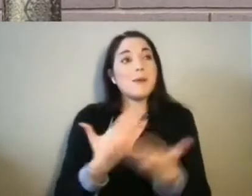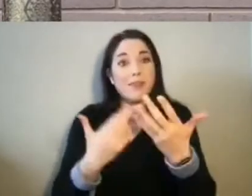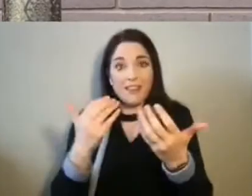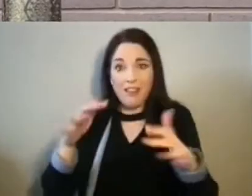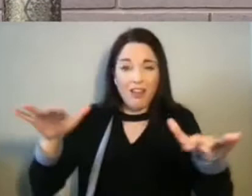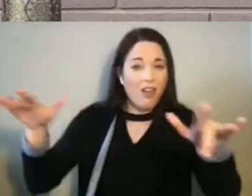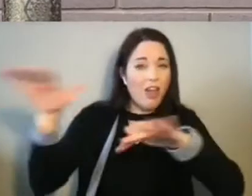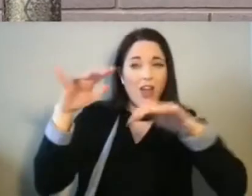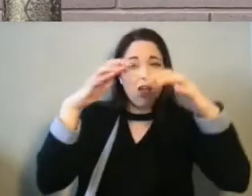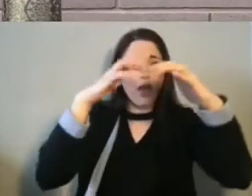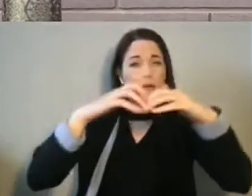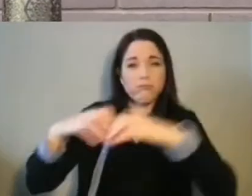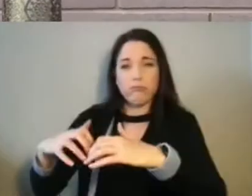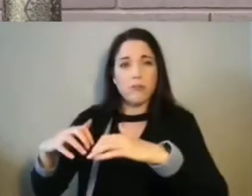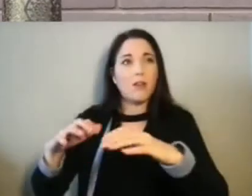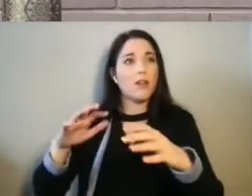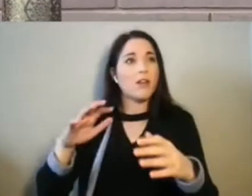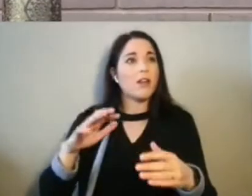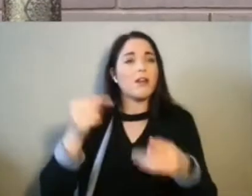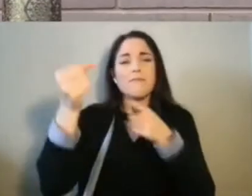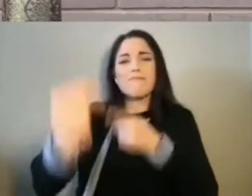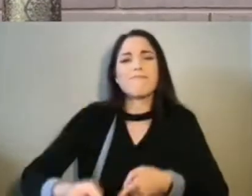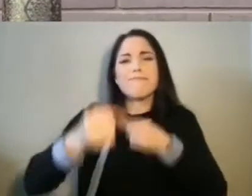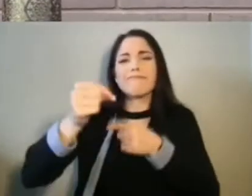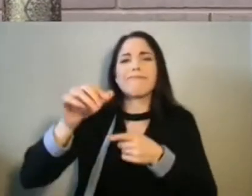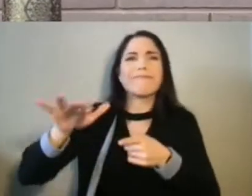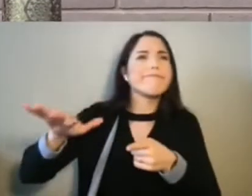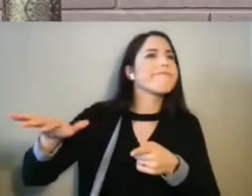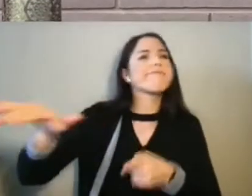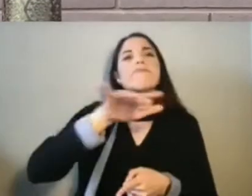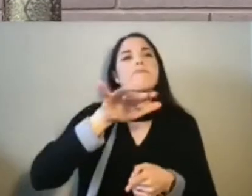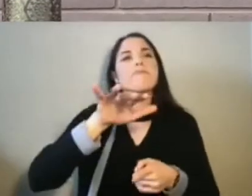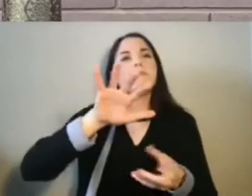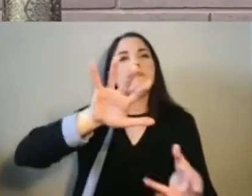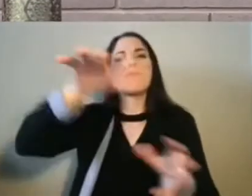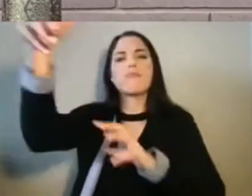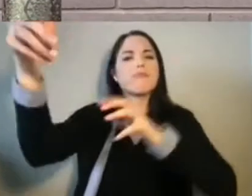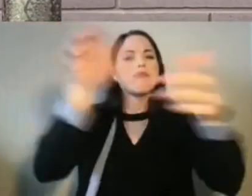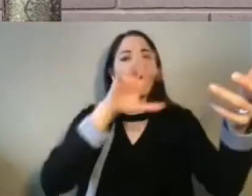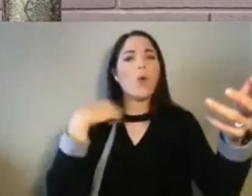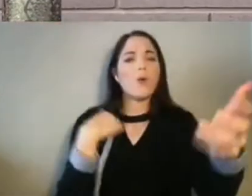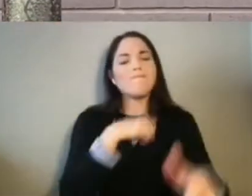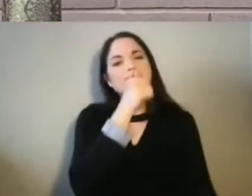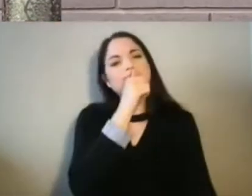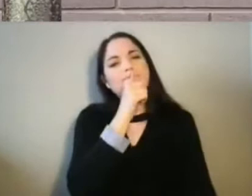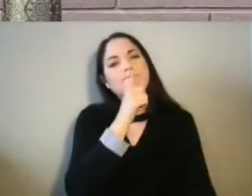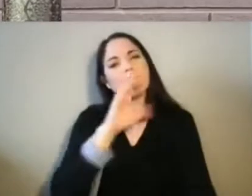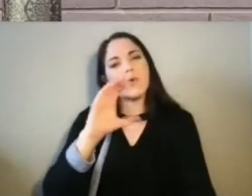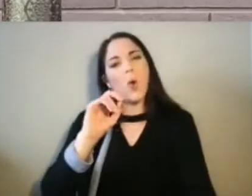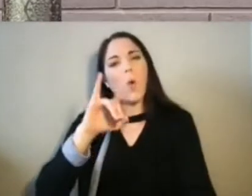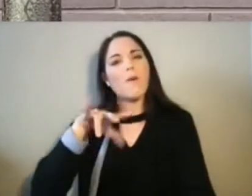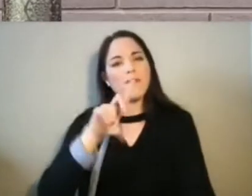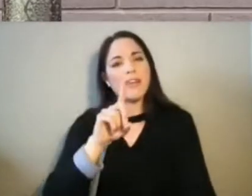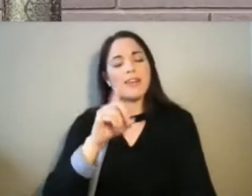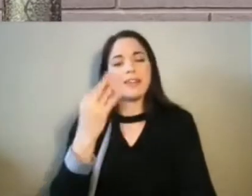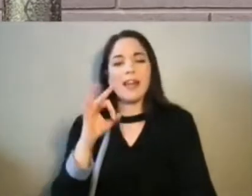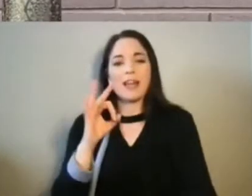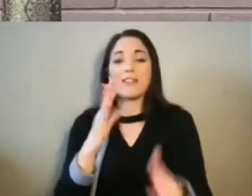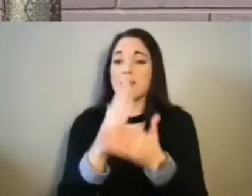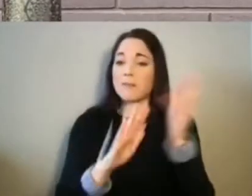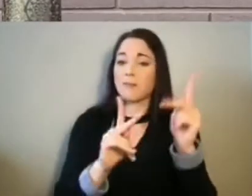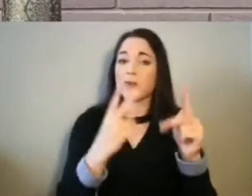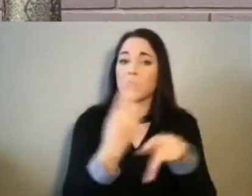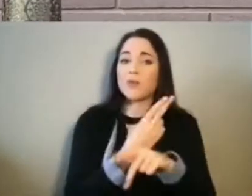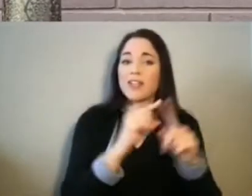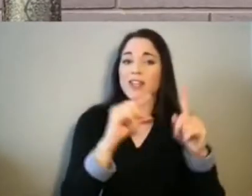that. And yet we live with spiritual power when we go to the place inside of us. And the invitation of